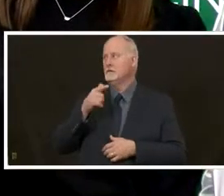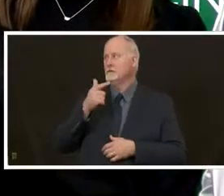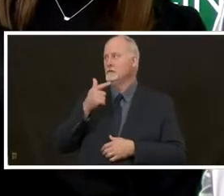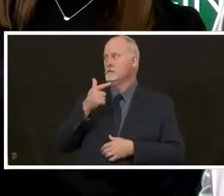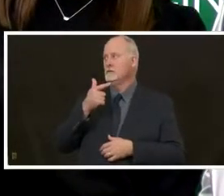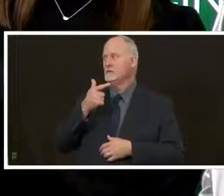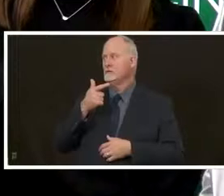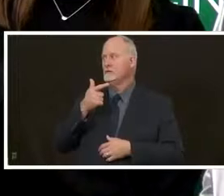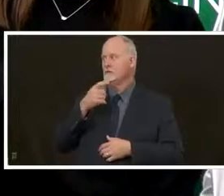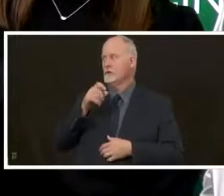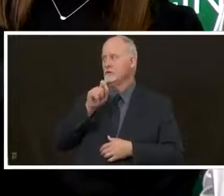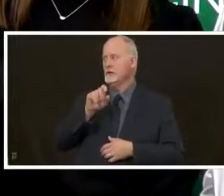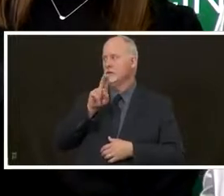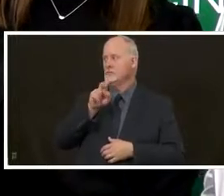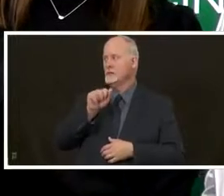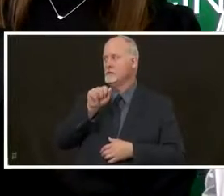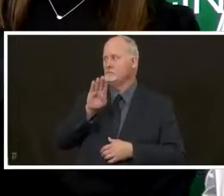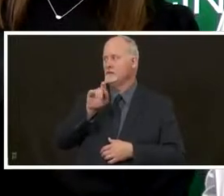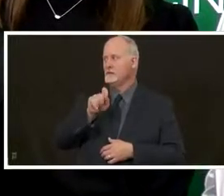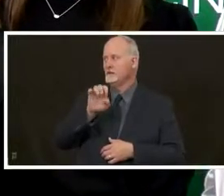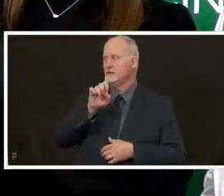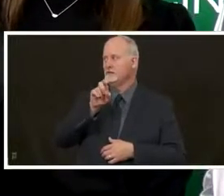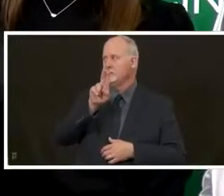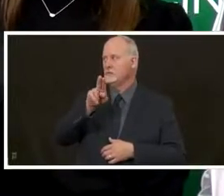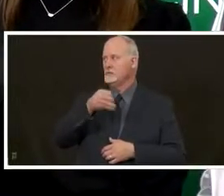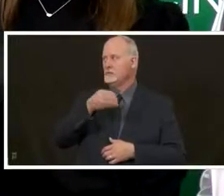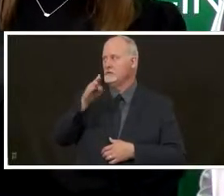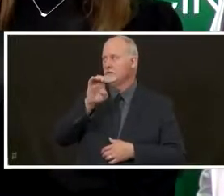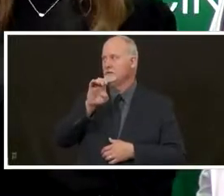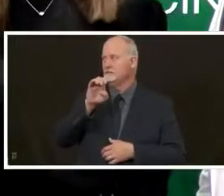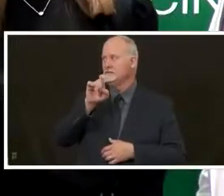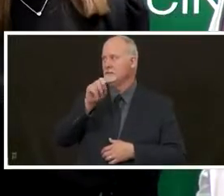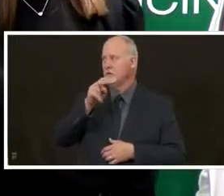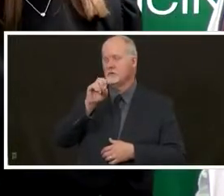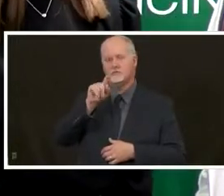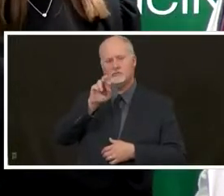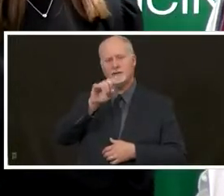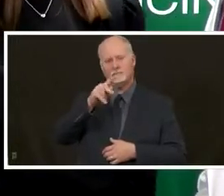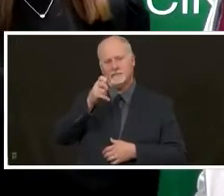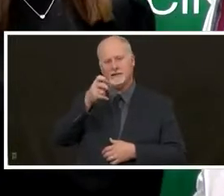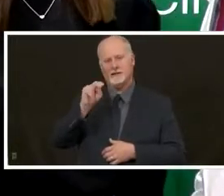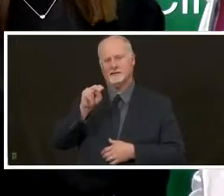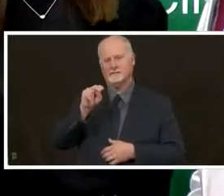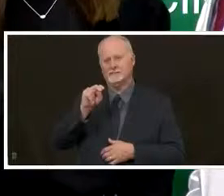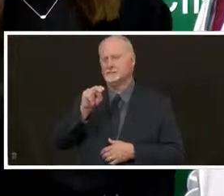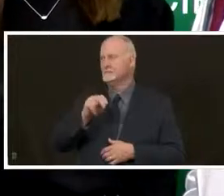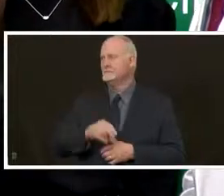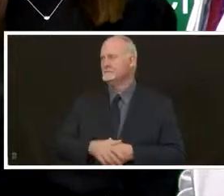go.uab.edu/xenotransplantation. Thank you very much. We appreciate you being here.